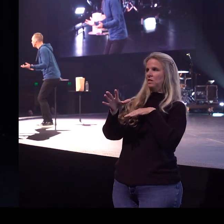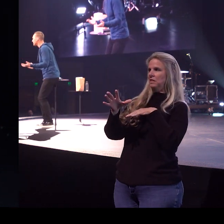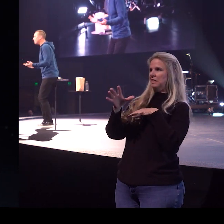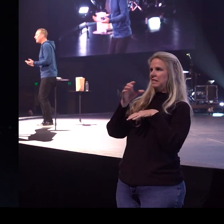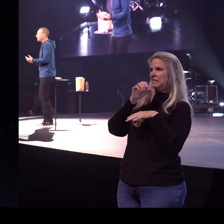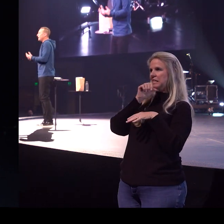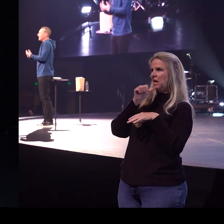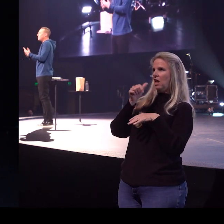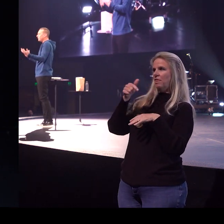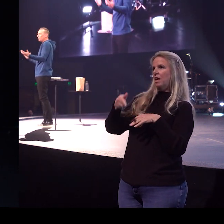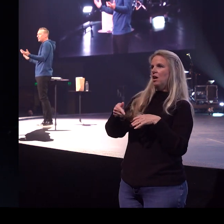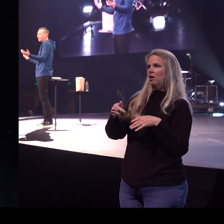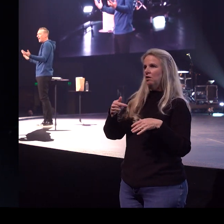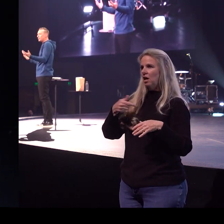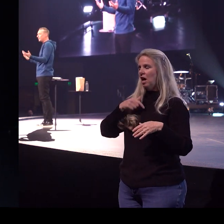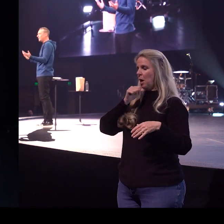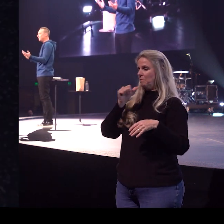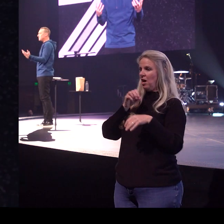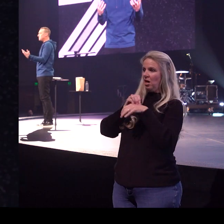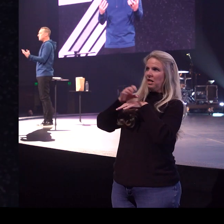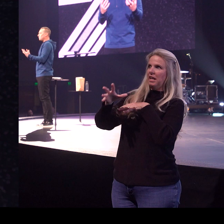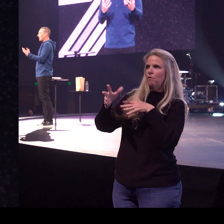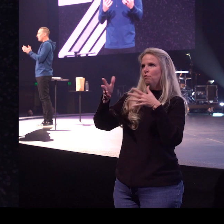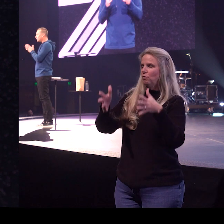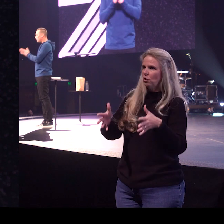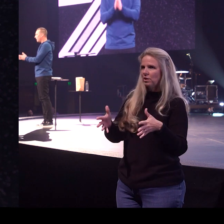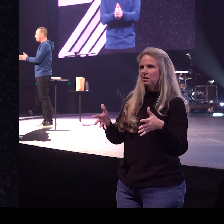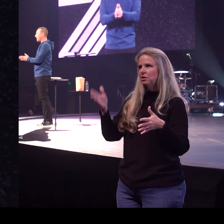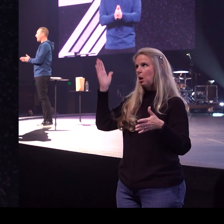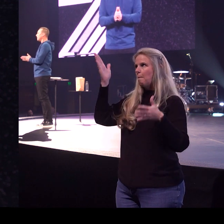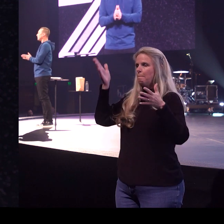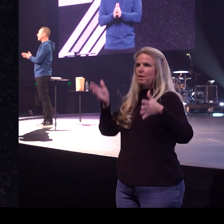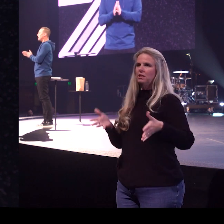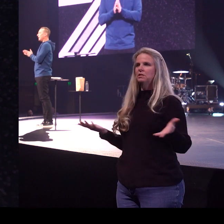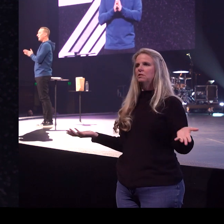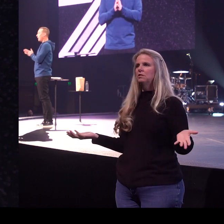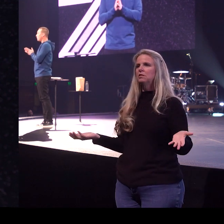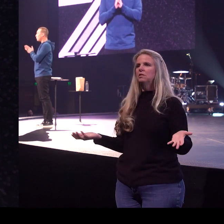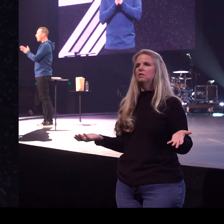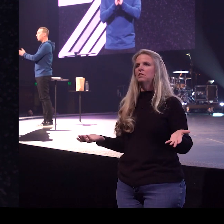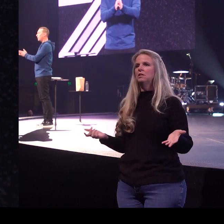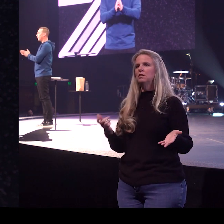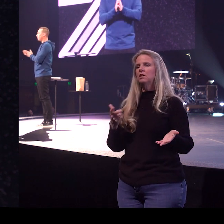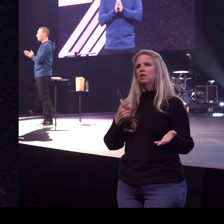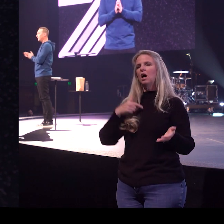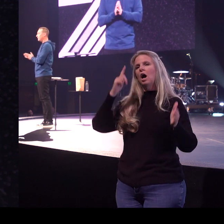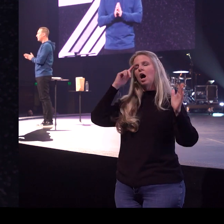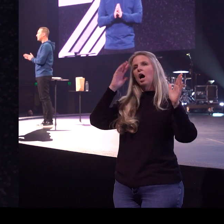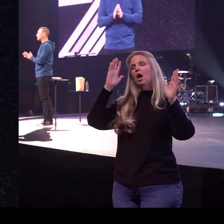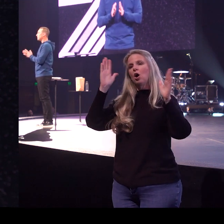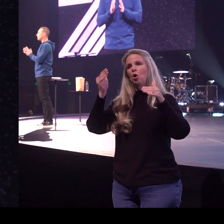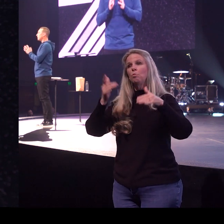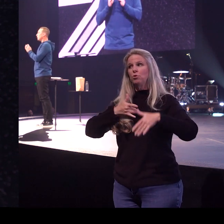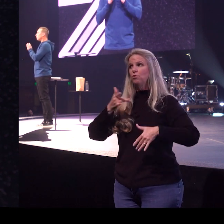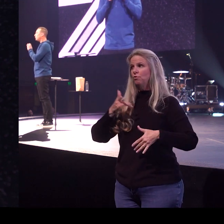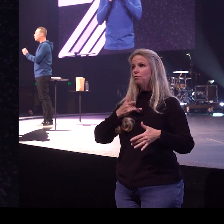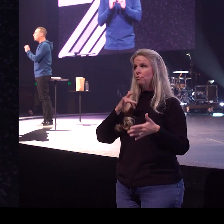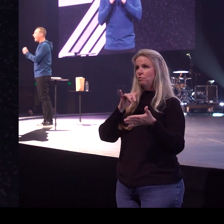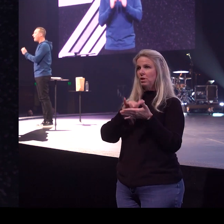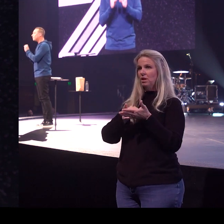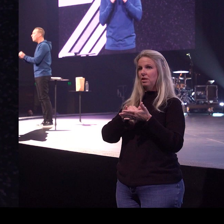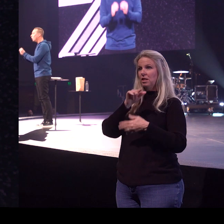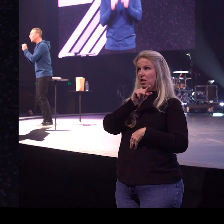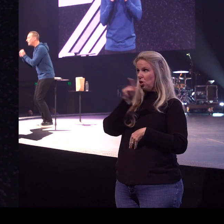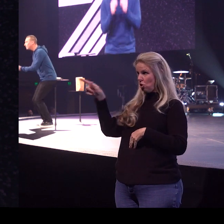any influence. I'm not an influencer, Ashley. And I want you to hear today, and I hope you walk away feeling this.